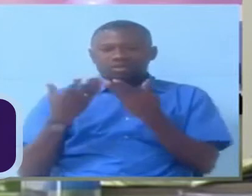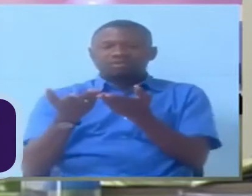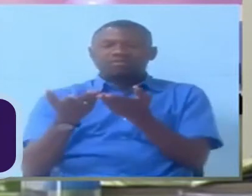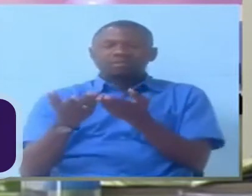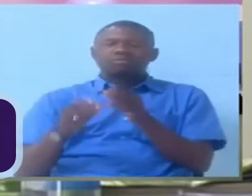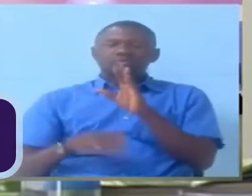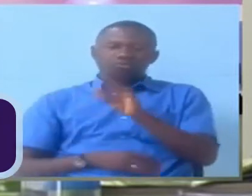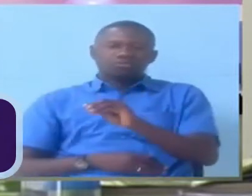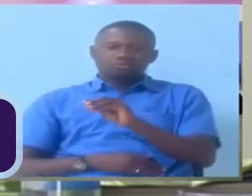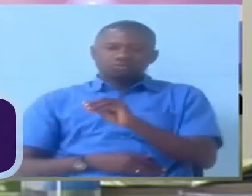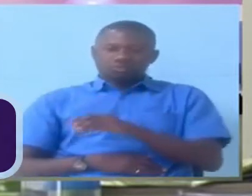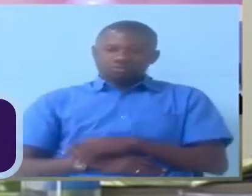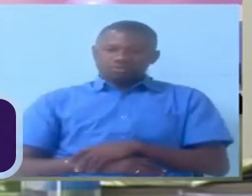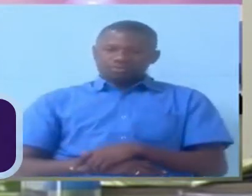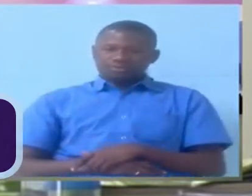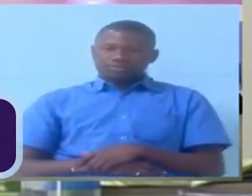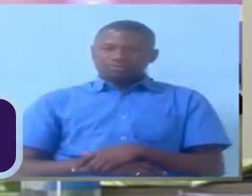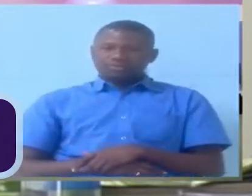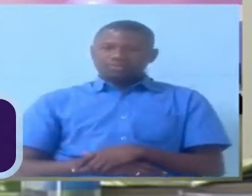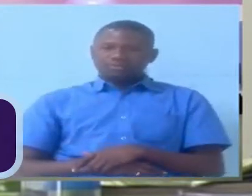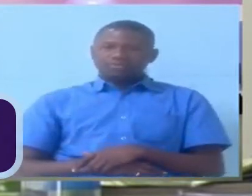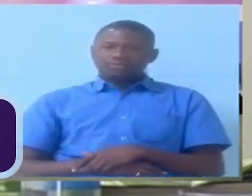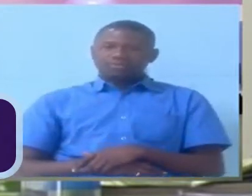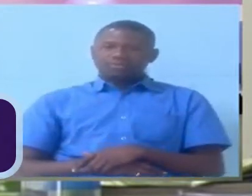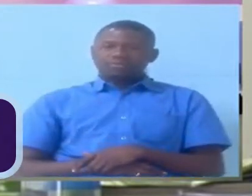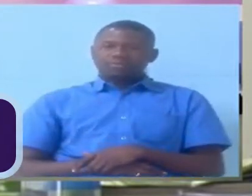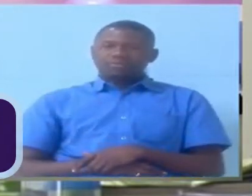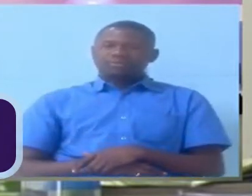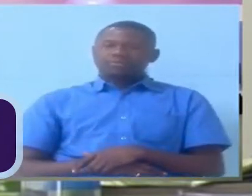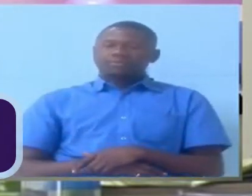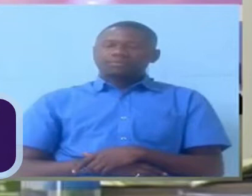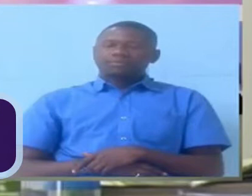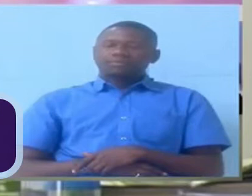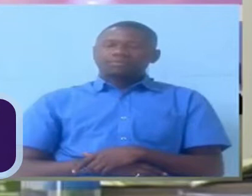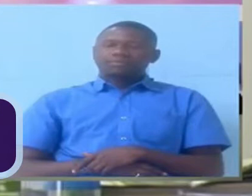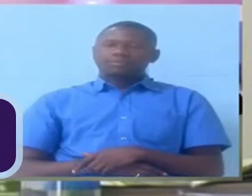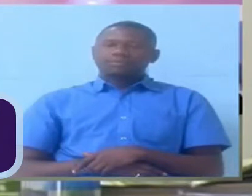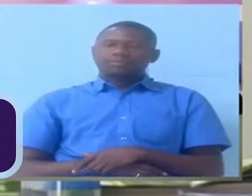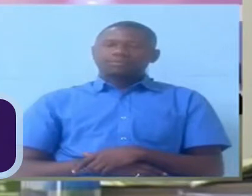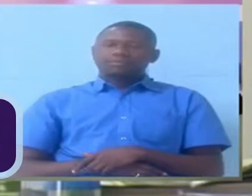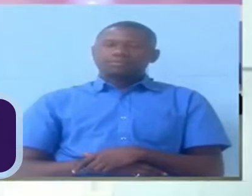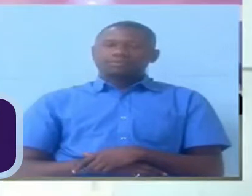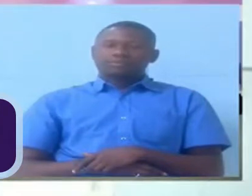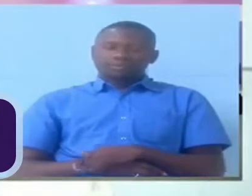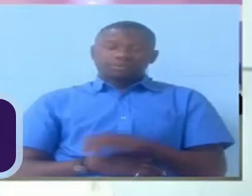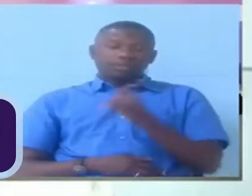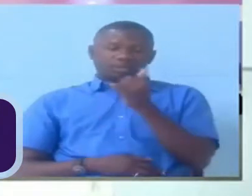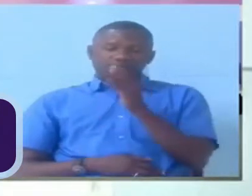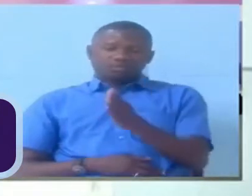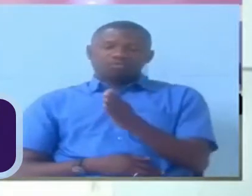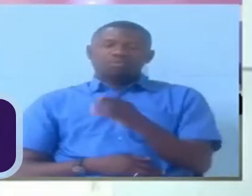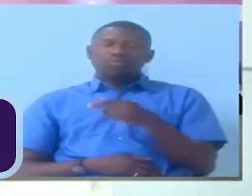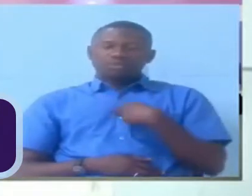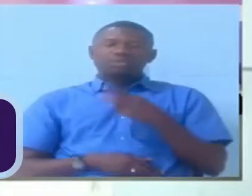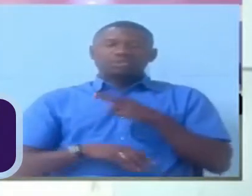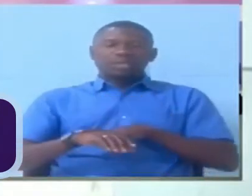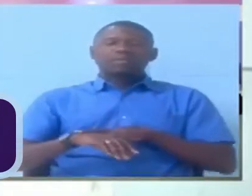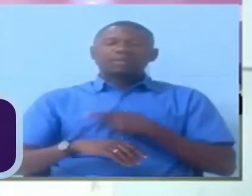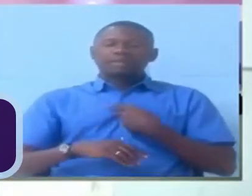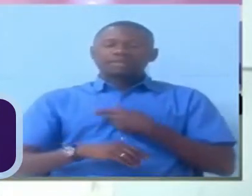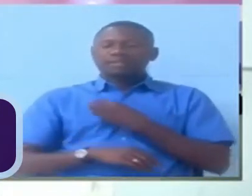Inatan tombong purungata karangola America banko kang. I first went to the staff non NCO academy.